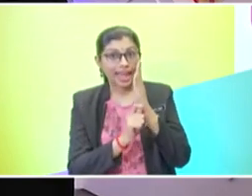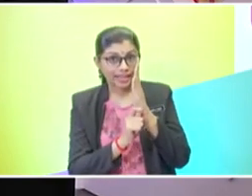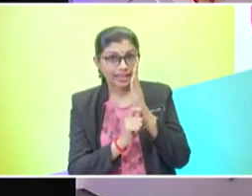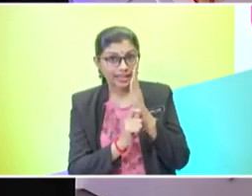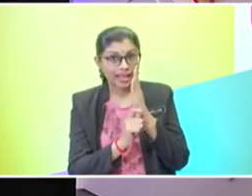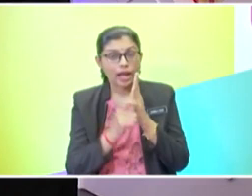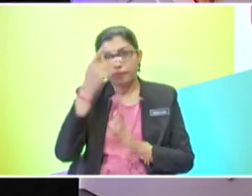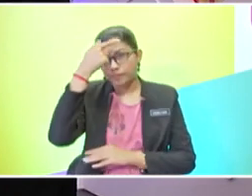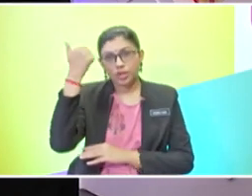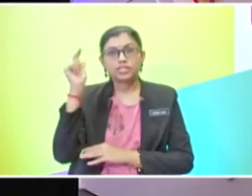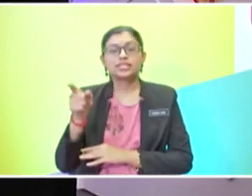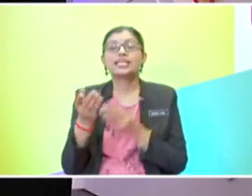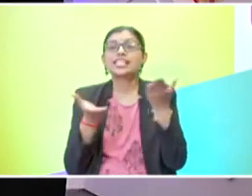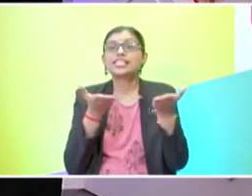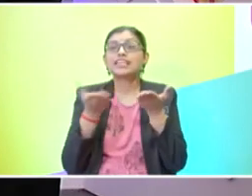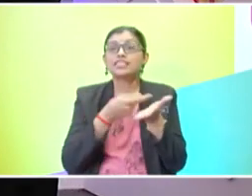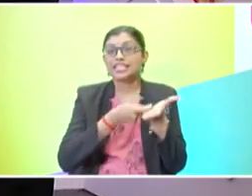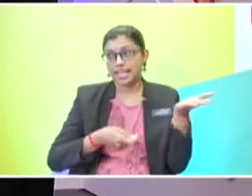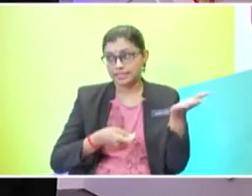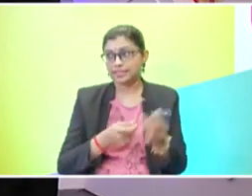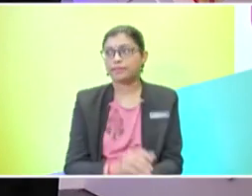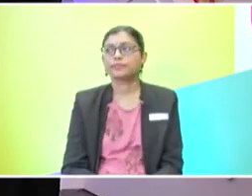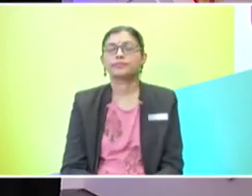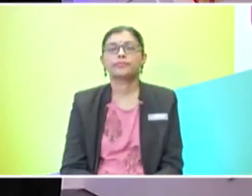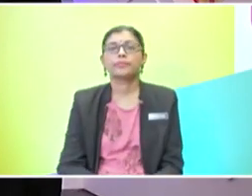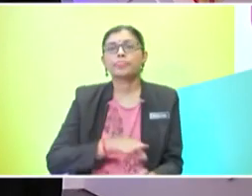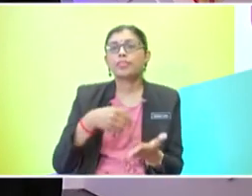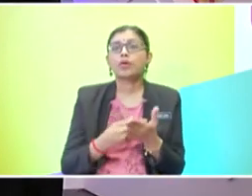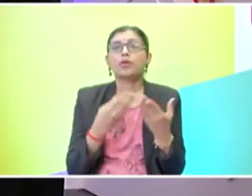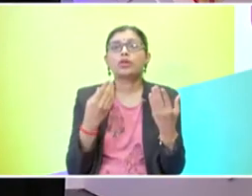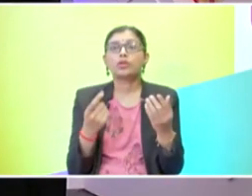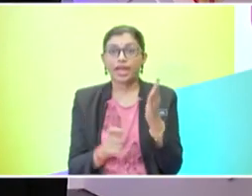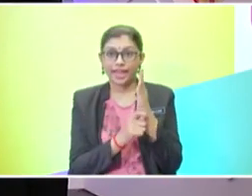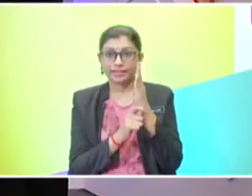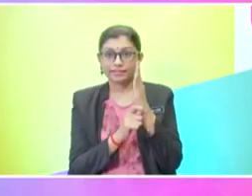is the tax charged to us. So once you add, you will get